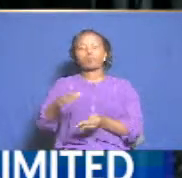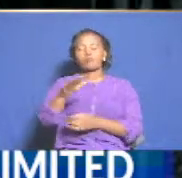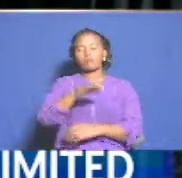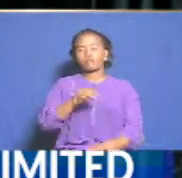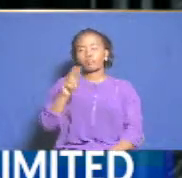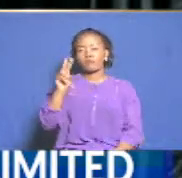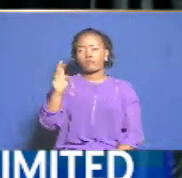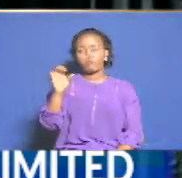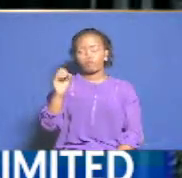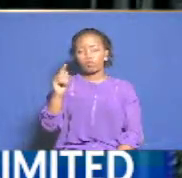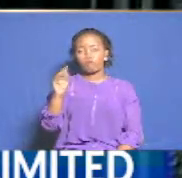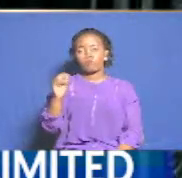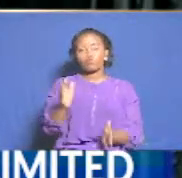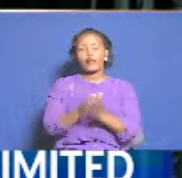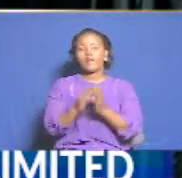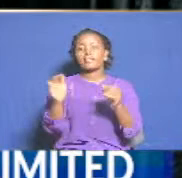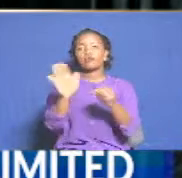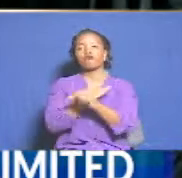and the entire region.